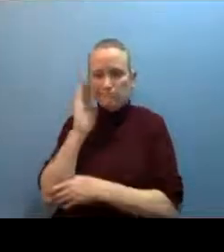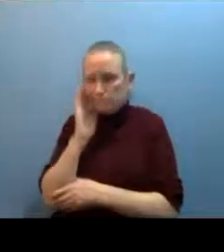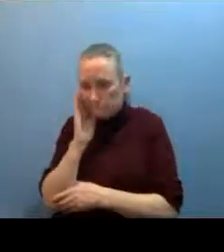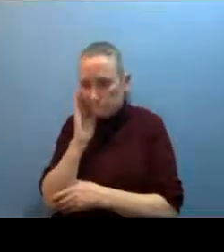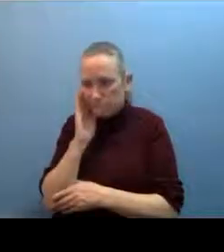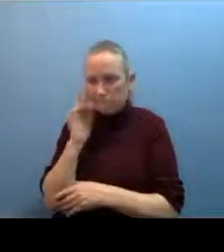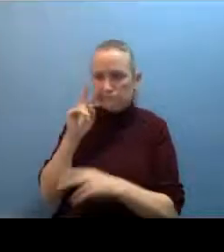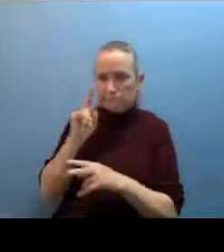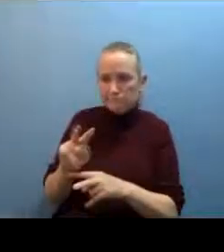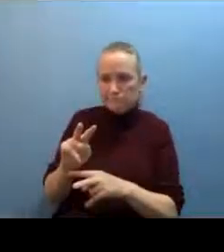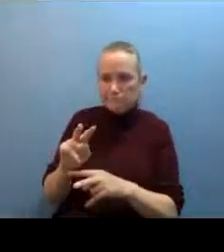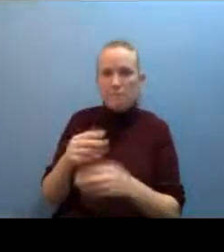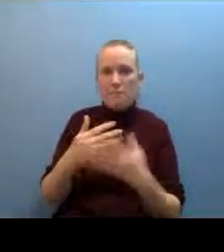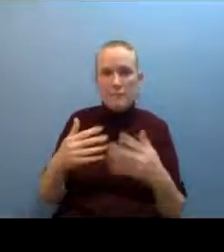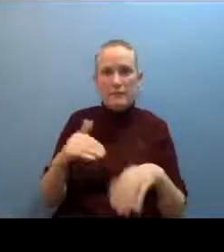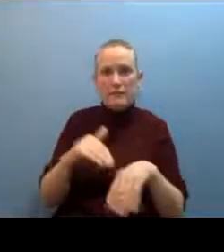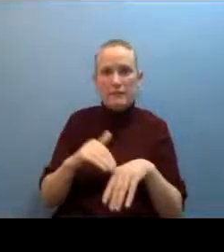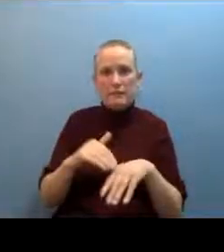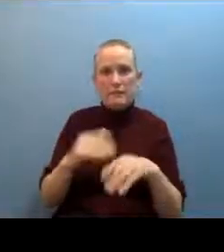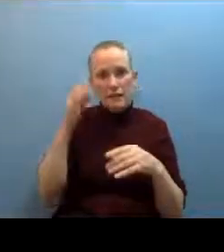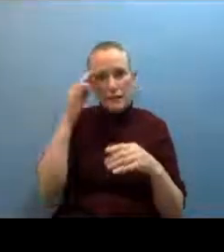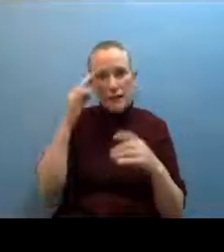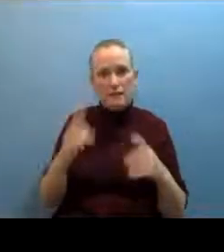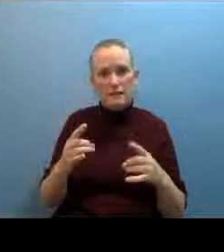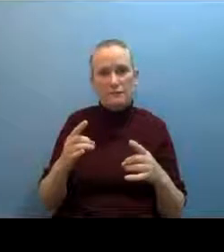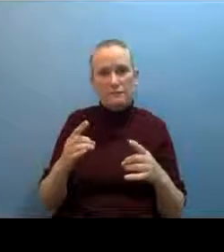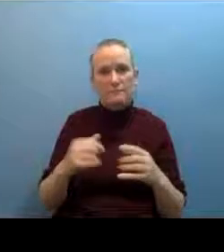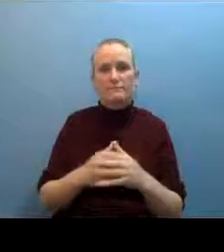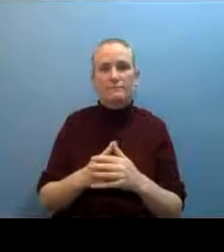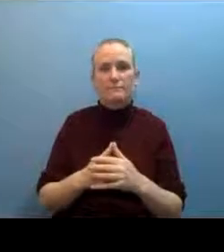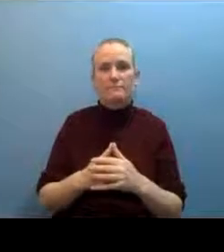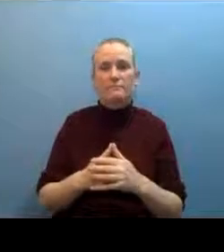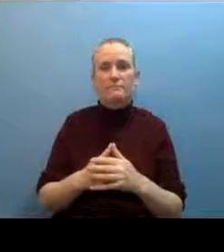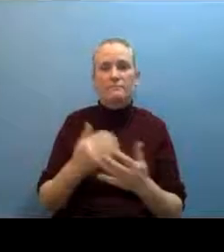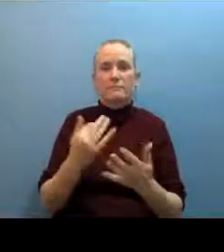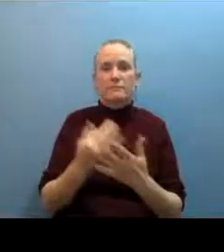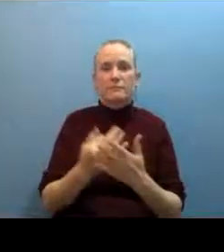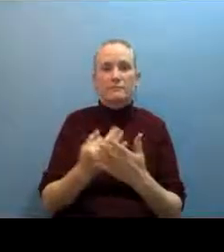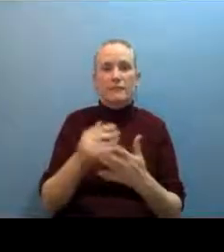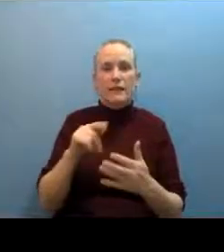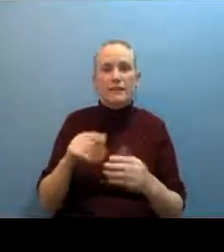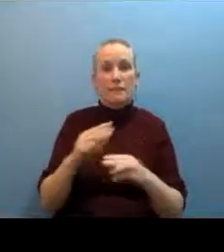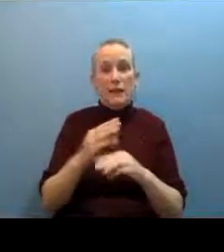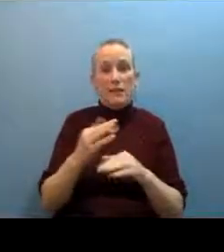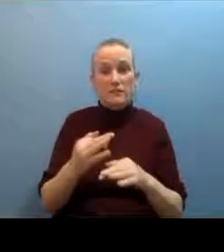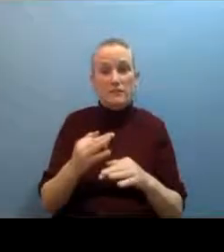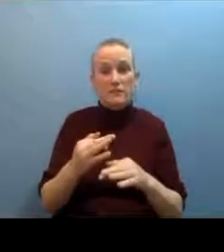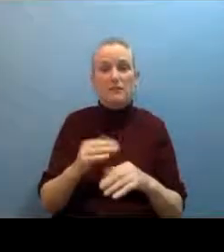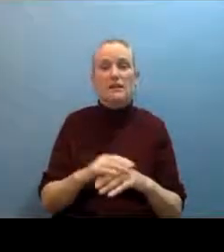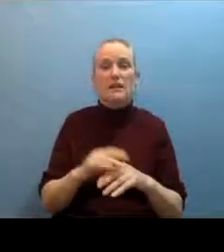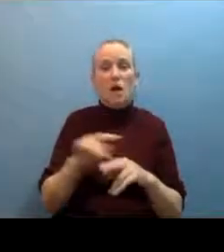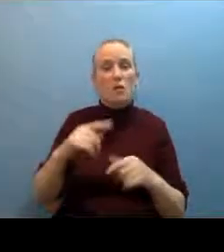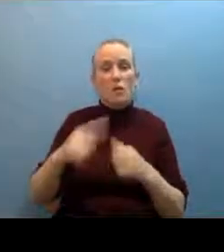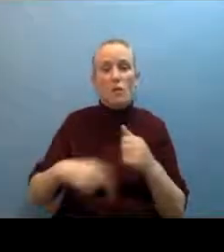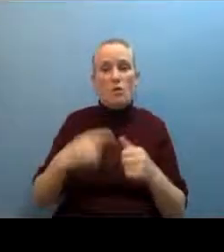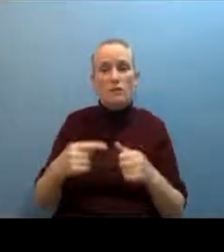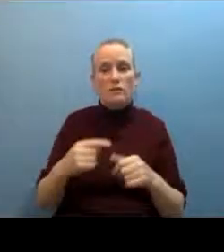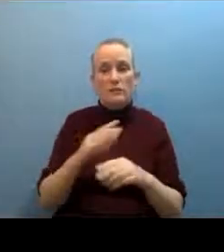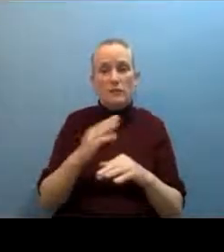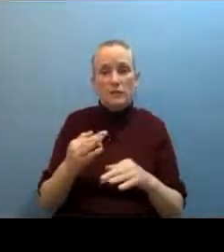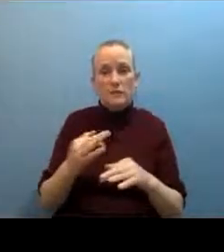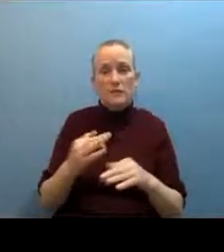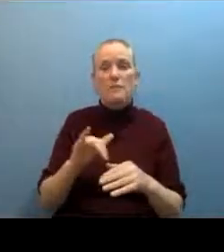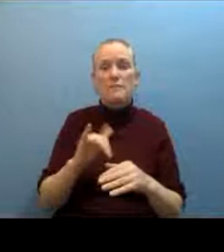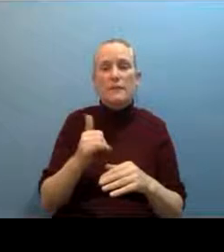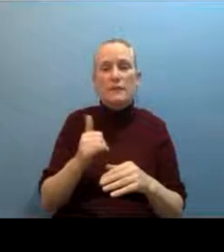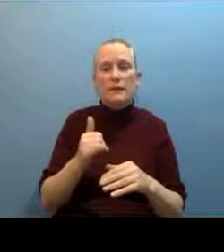mental health in a positive way. So that is very often a parent. It doesn't always have to be a parent, so it might be that